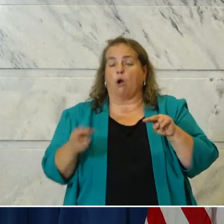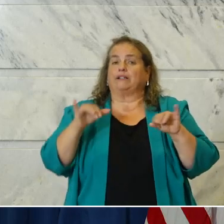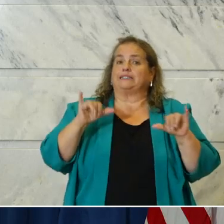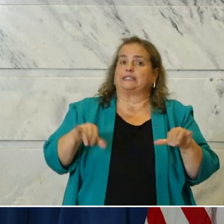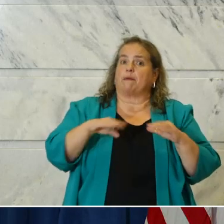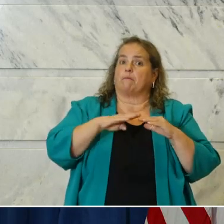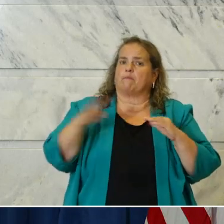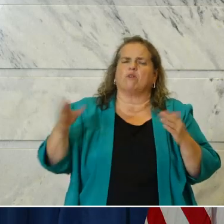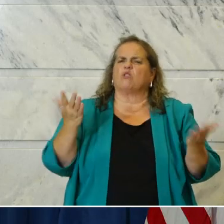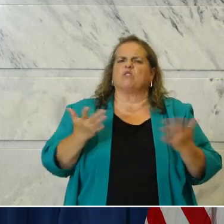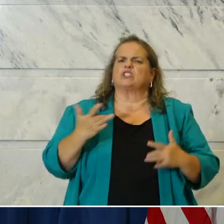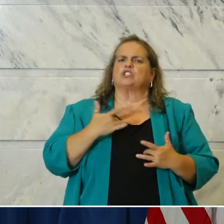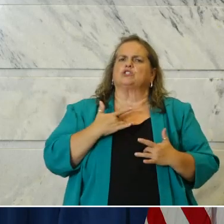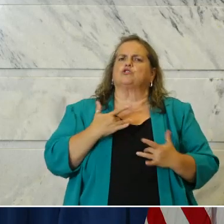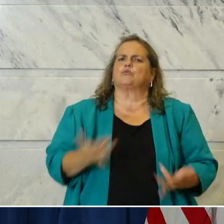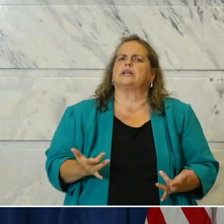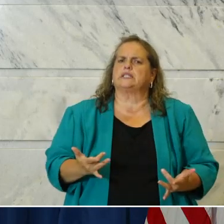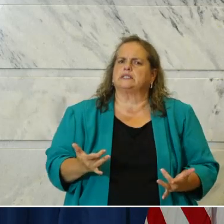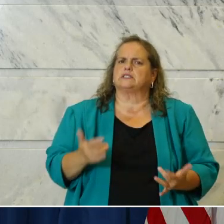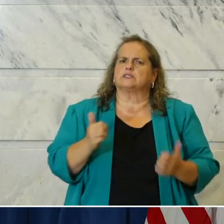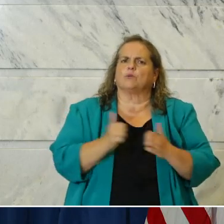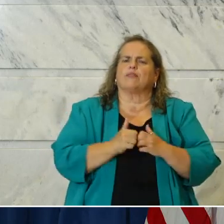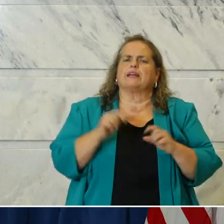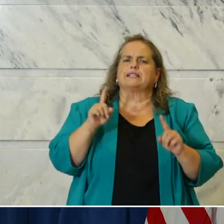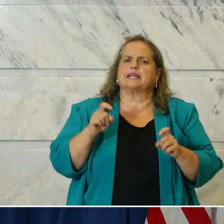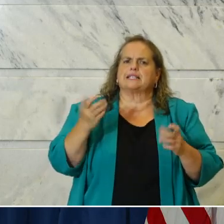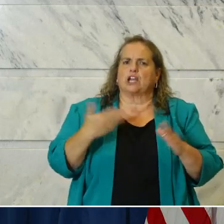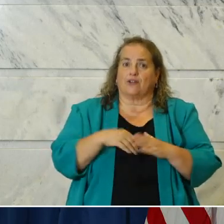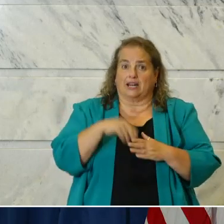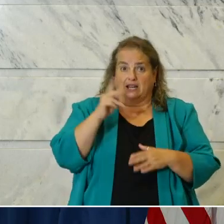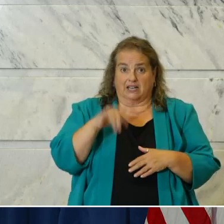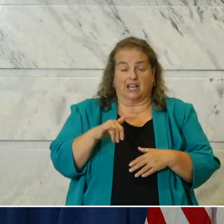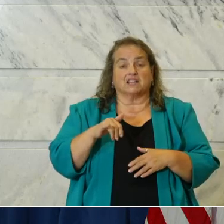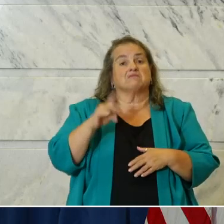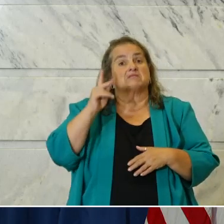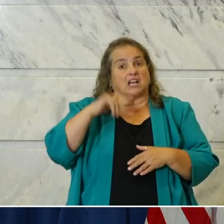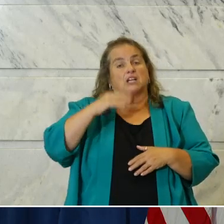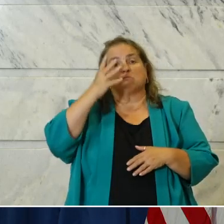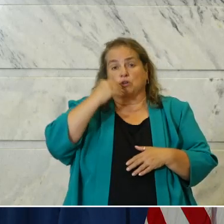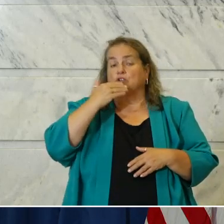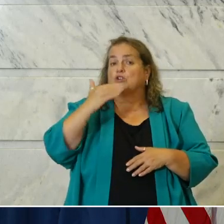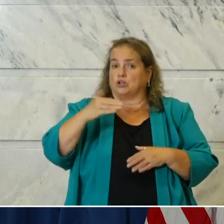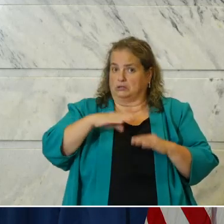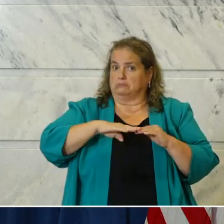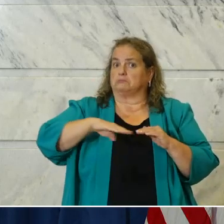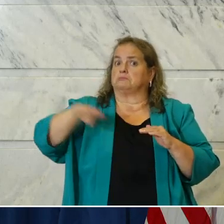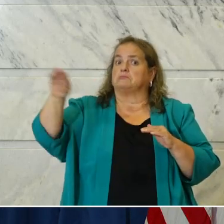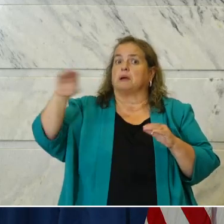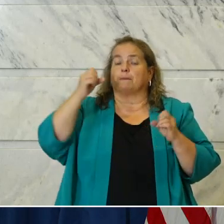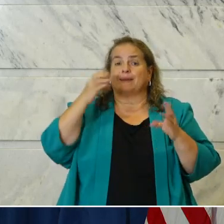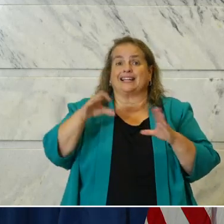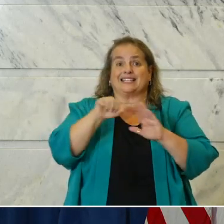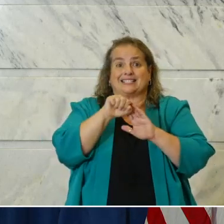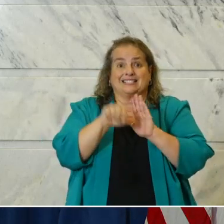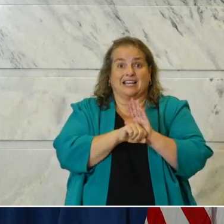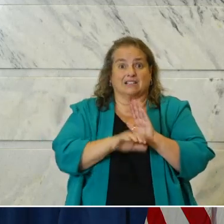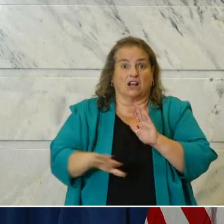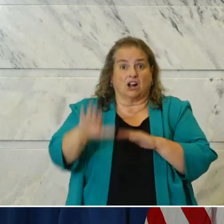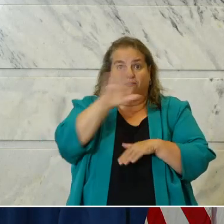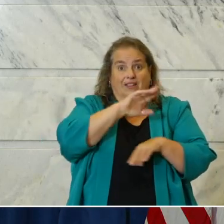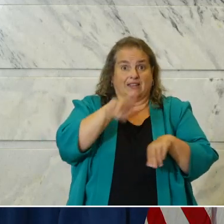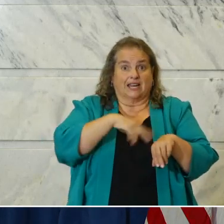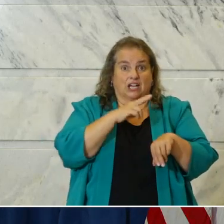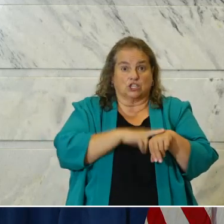trends in general. Our trends here in Kentucky have been pretty positive. In many states across the nation, we